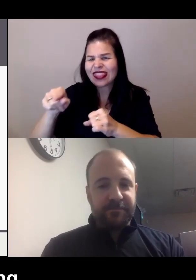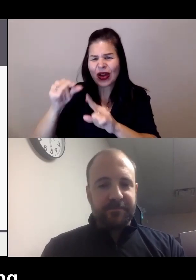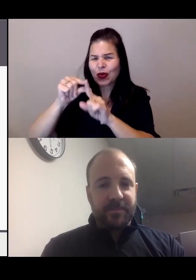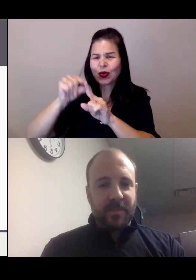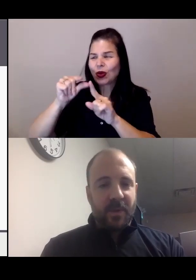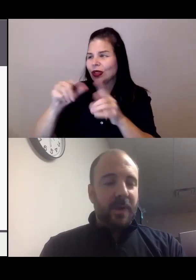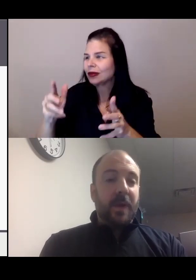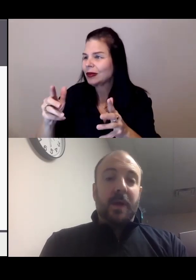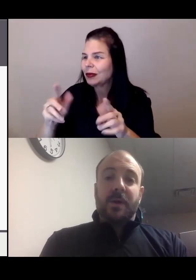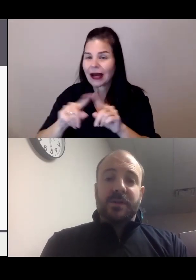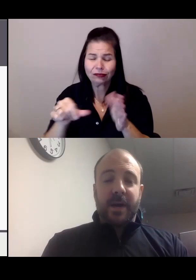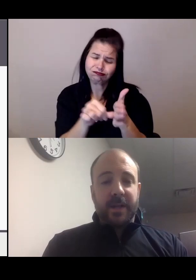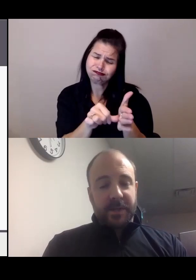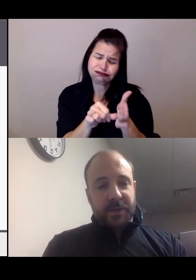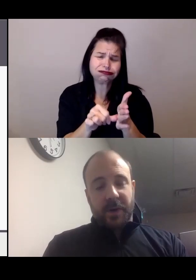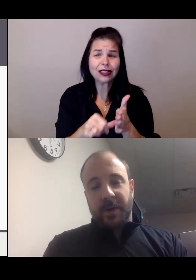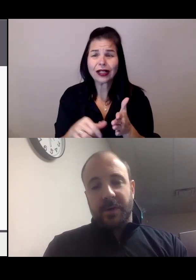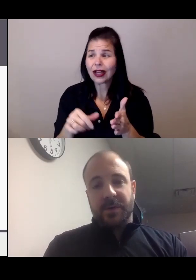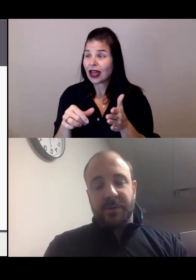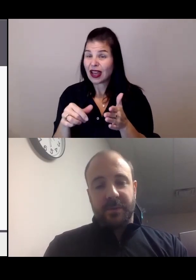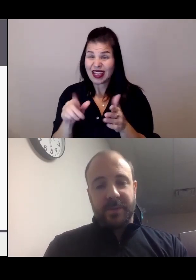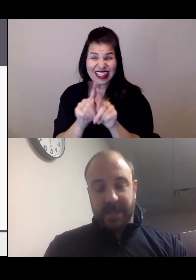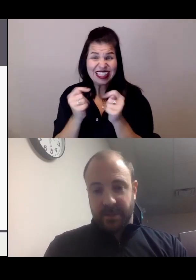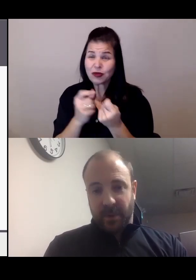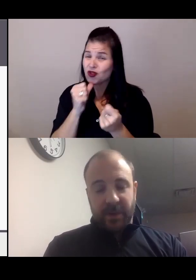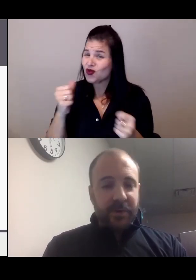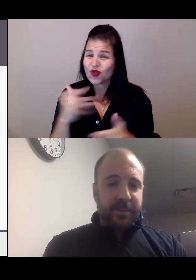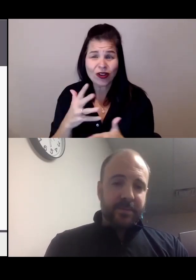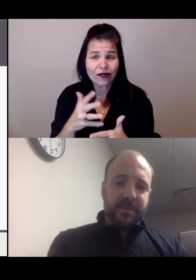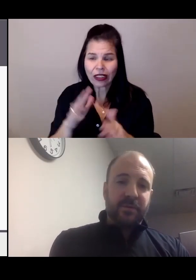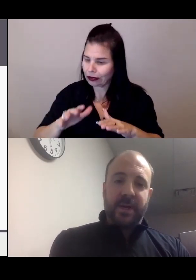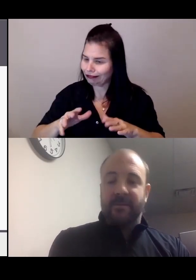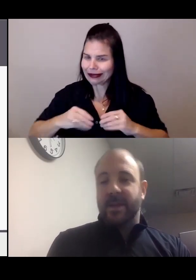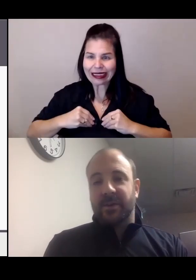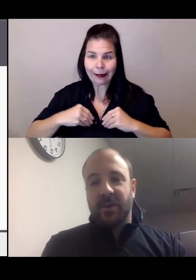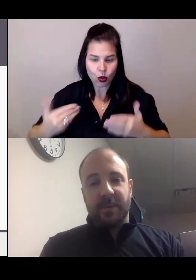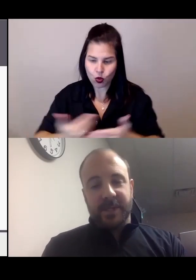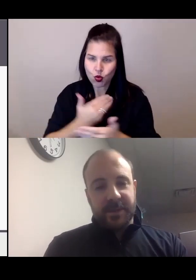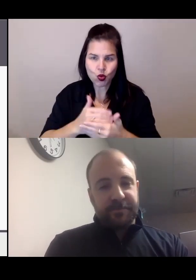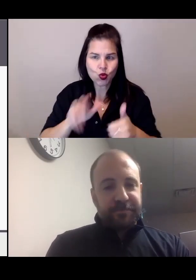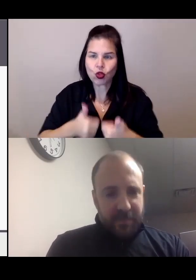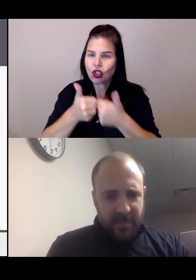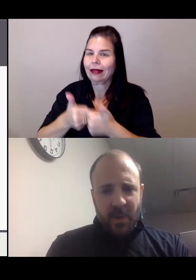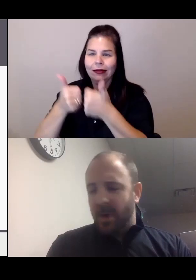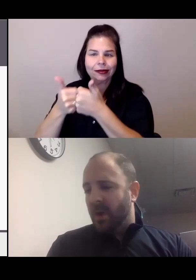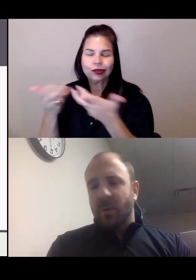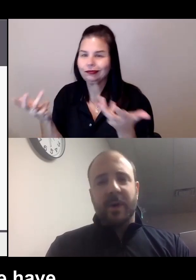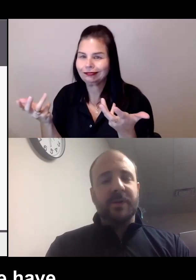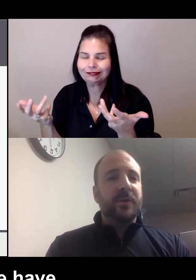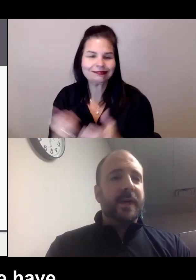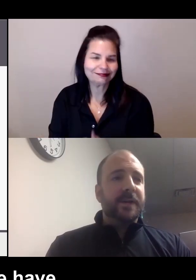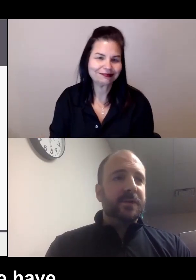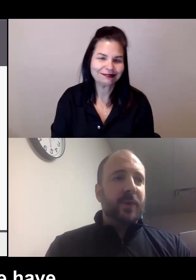challenges. So now I'd like to turn to some testimonials. So if we could have the next slide, please.